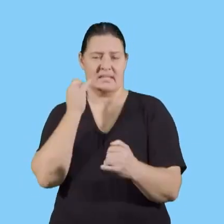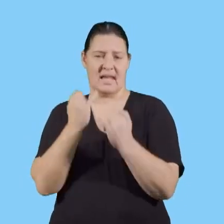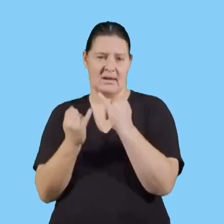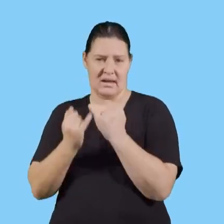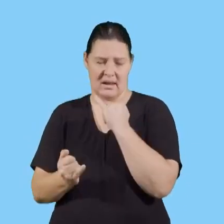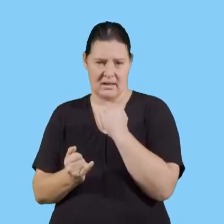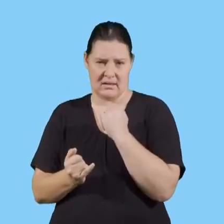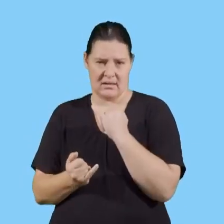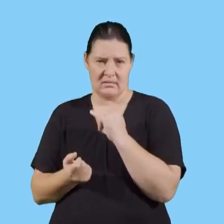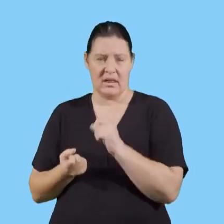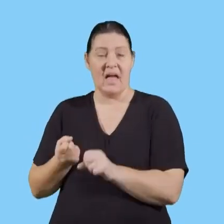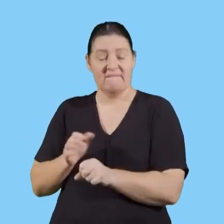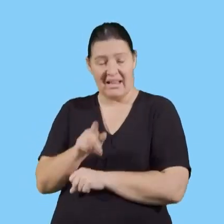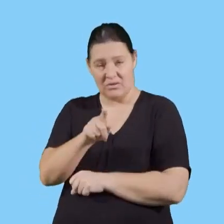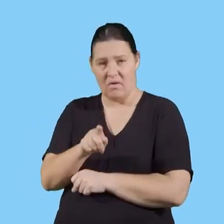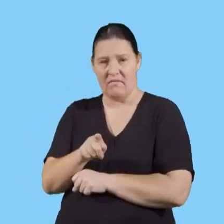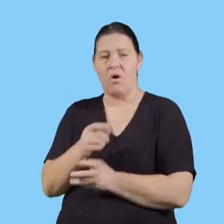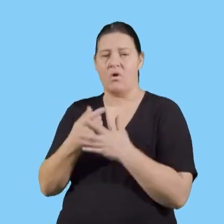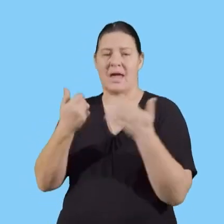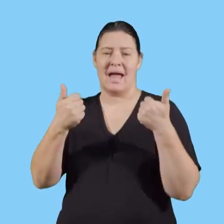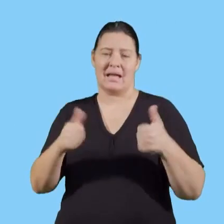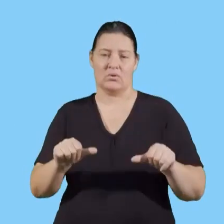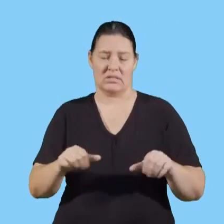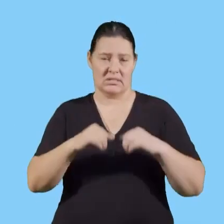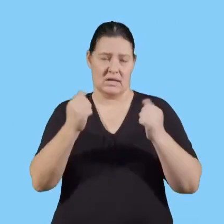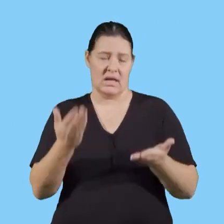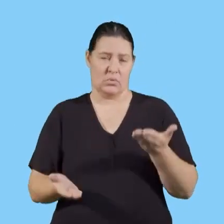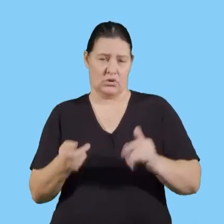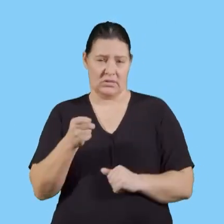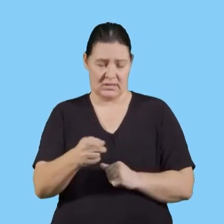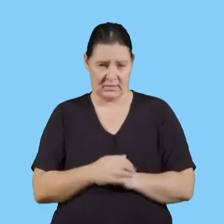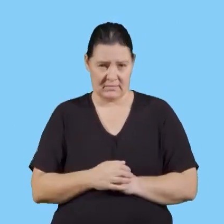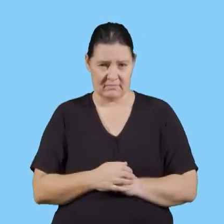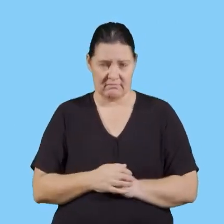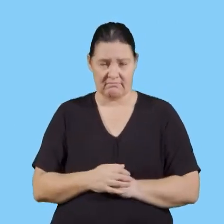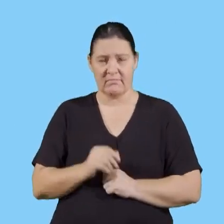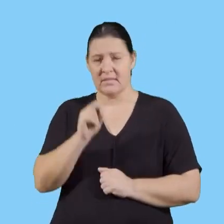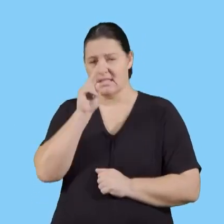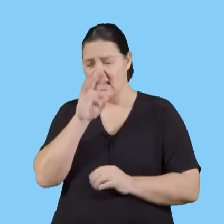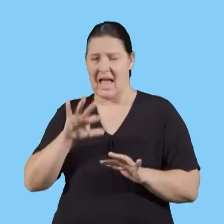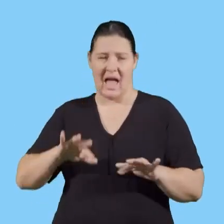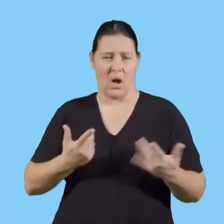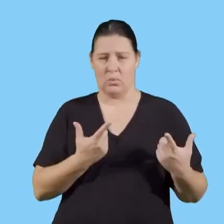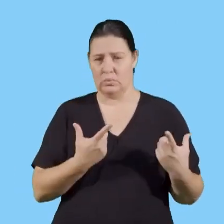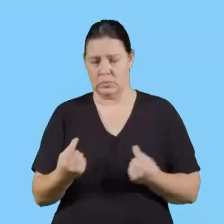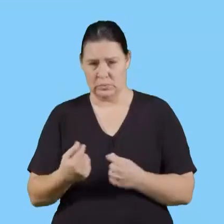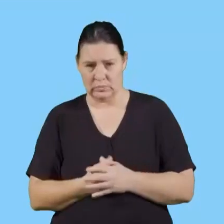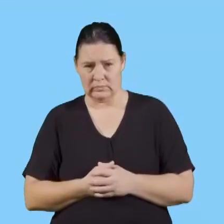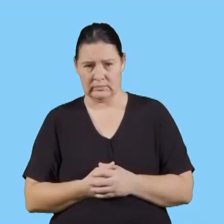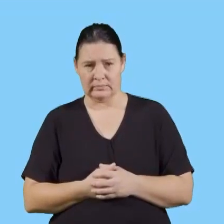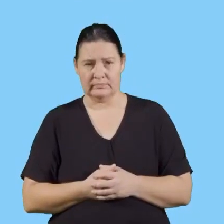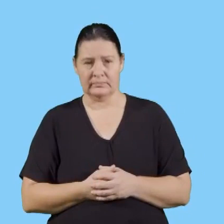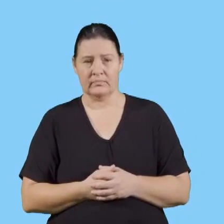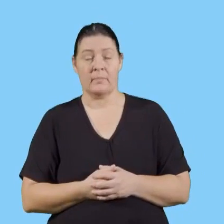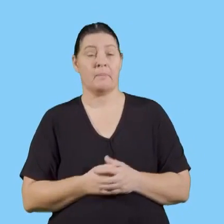these errors or the effect of such errors on the accounting equation. Let us quickly see how we can do that.